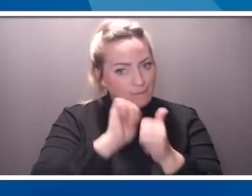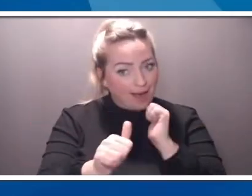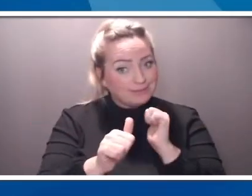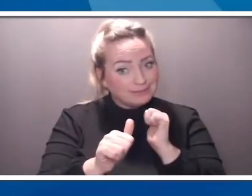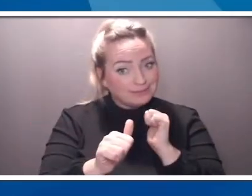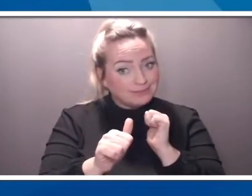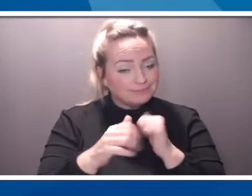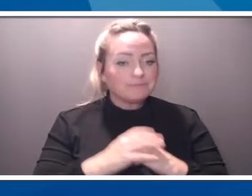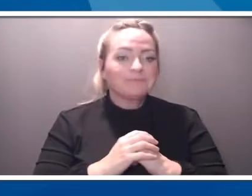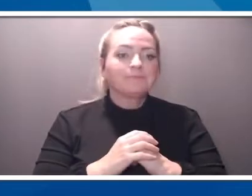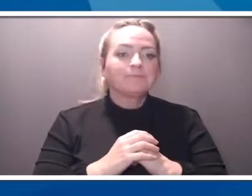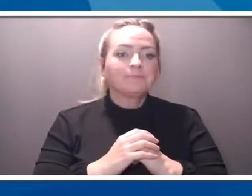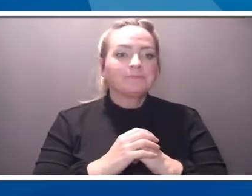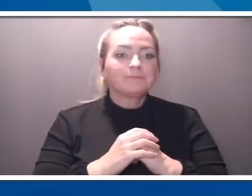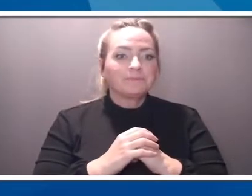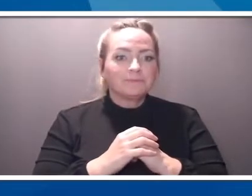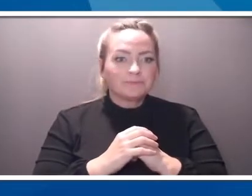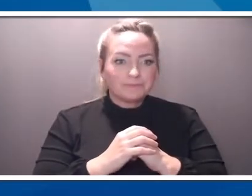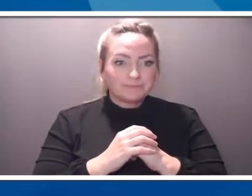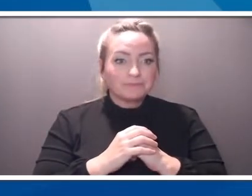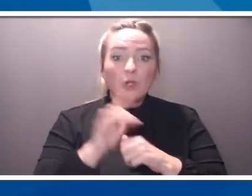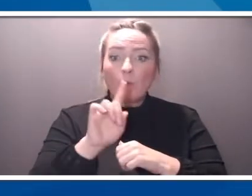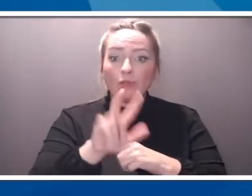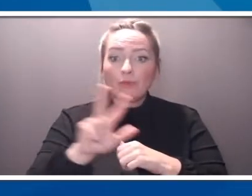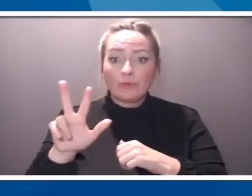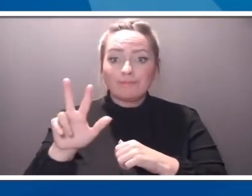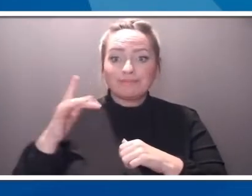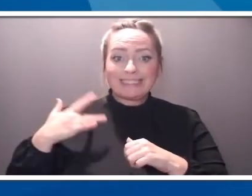WCAG, I'd have to pass that.